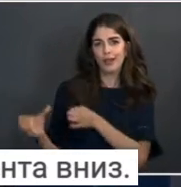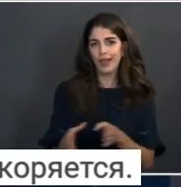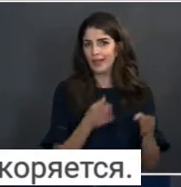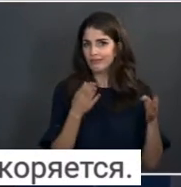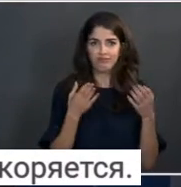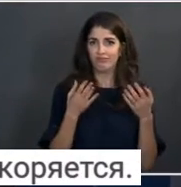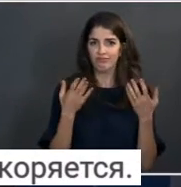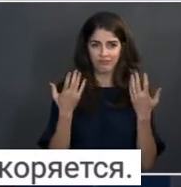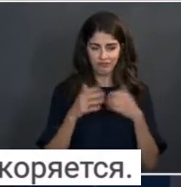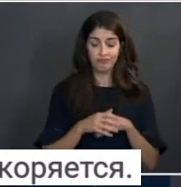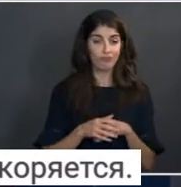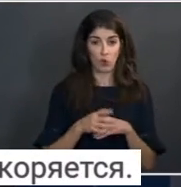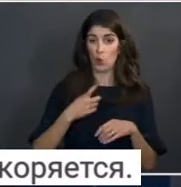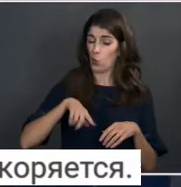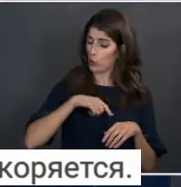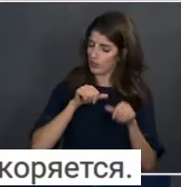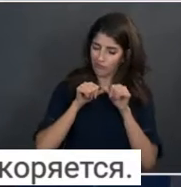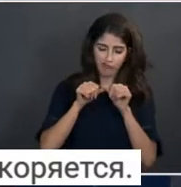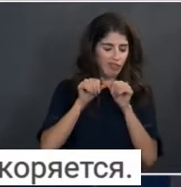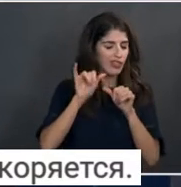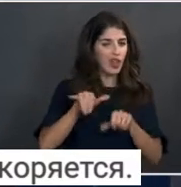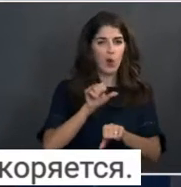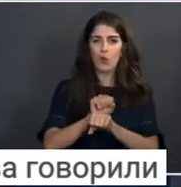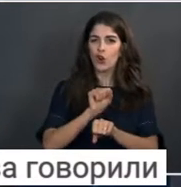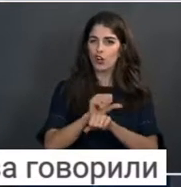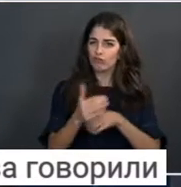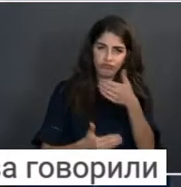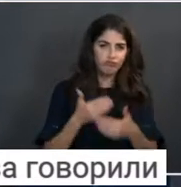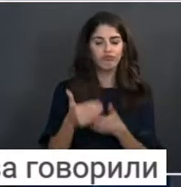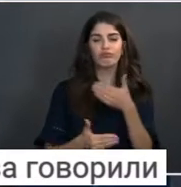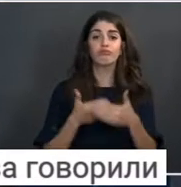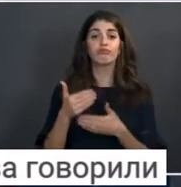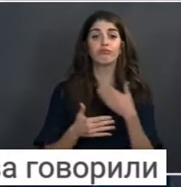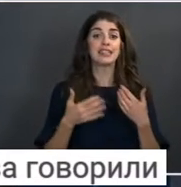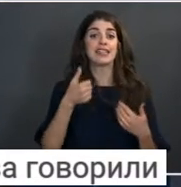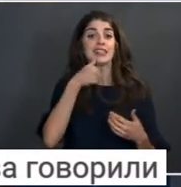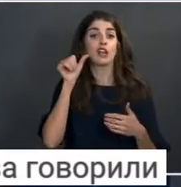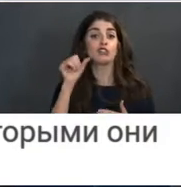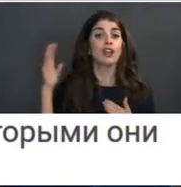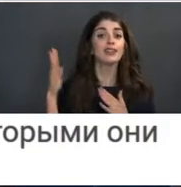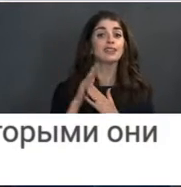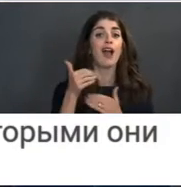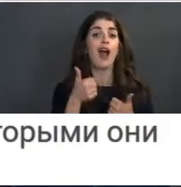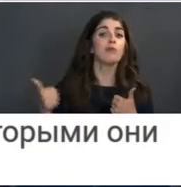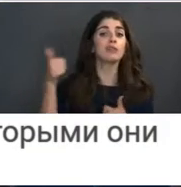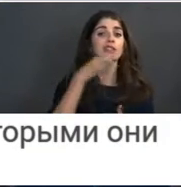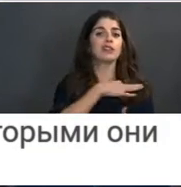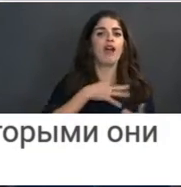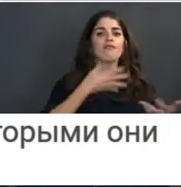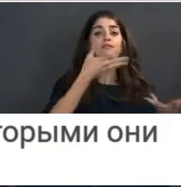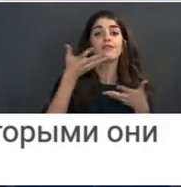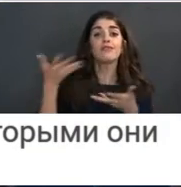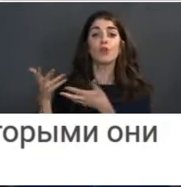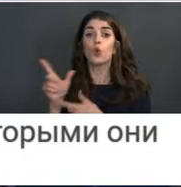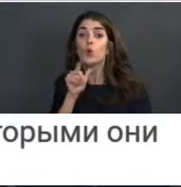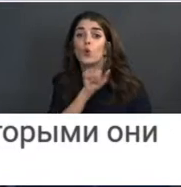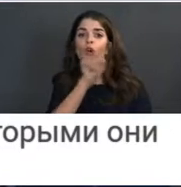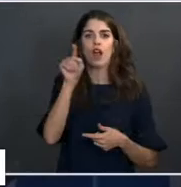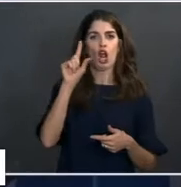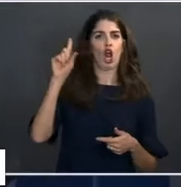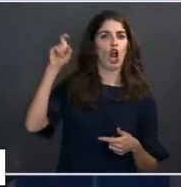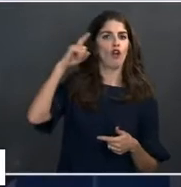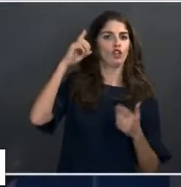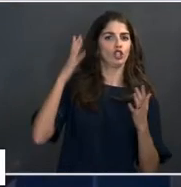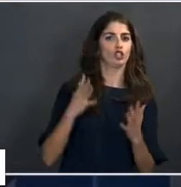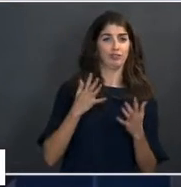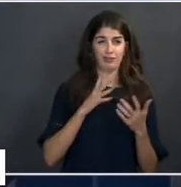down, that work has continued and accelerated. Yesterday, senior staff spoke again to governors about the challenges they are facing